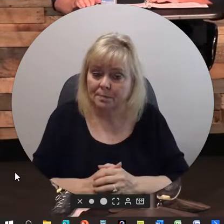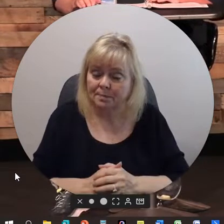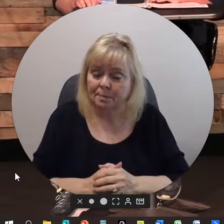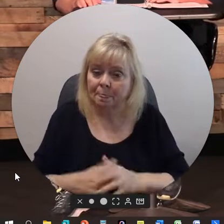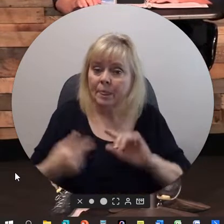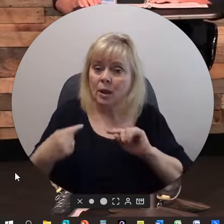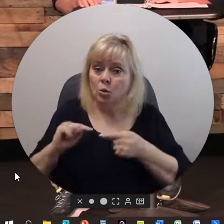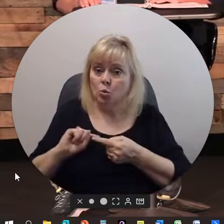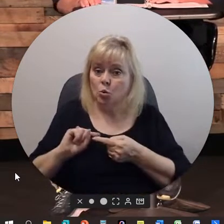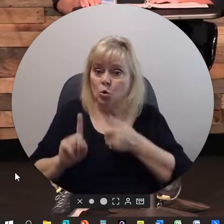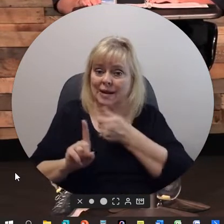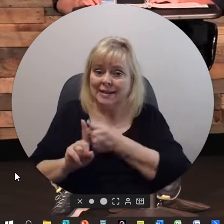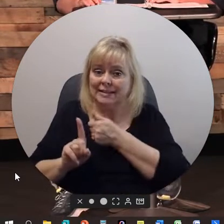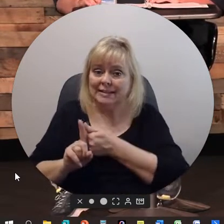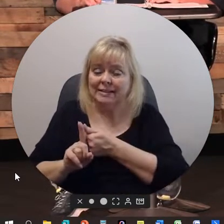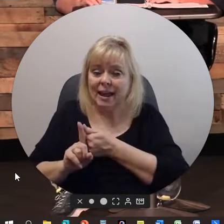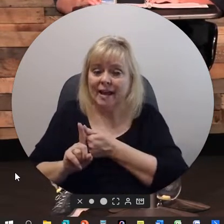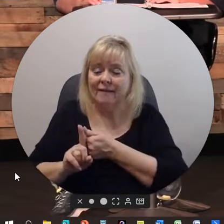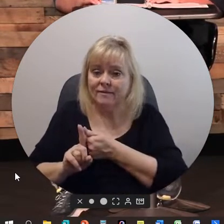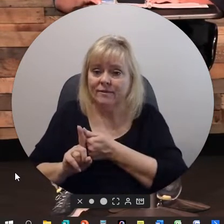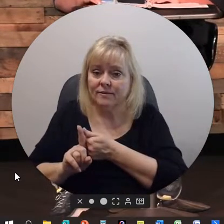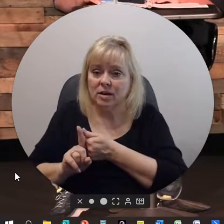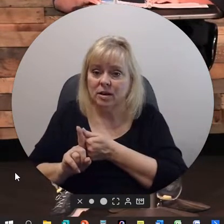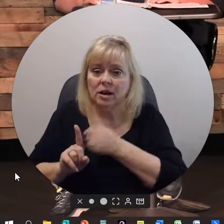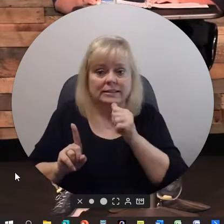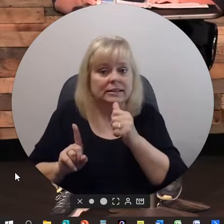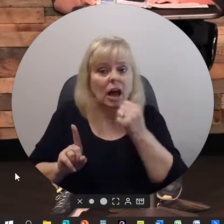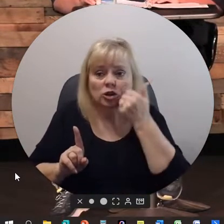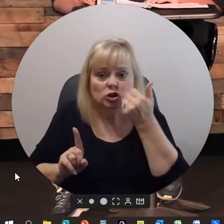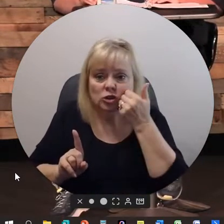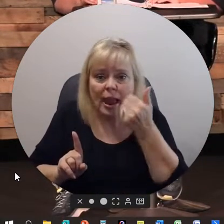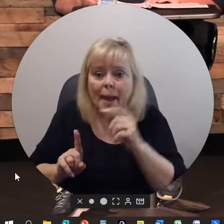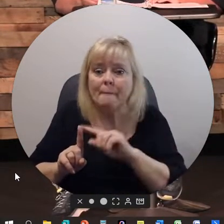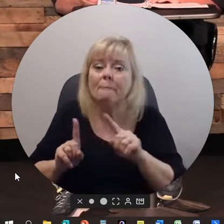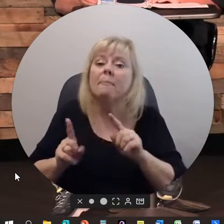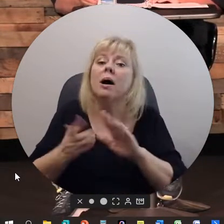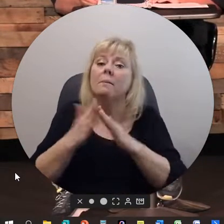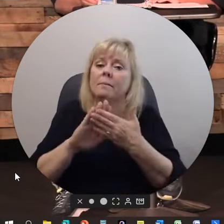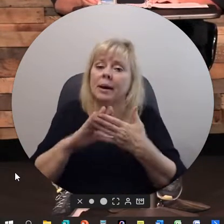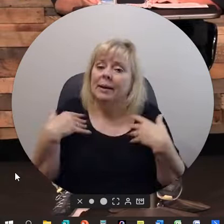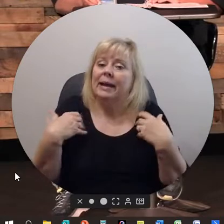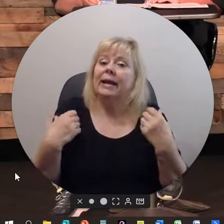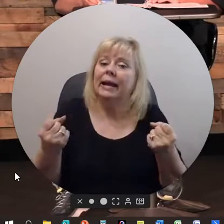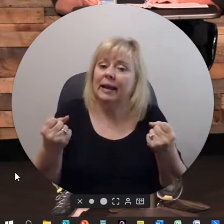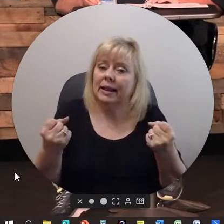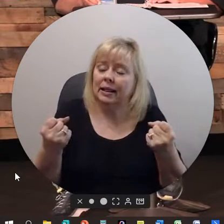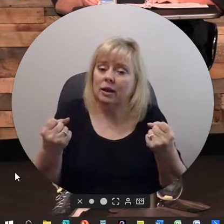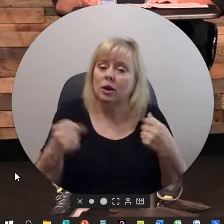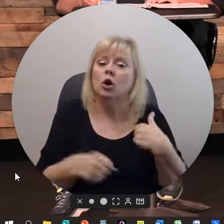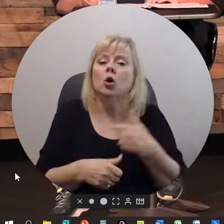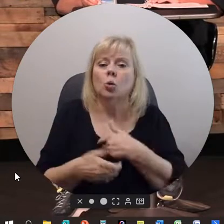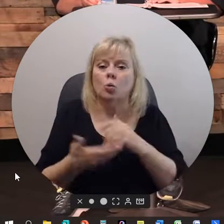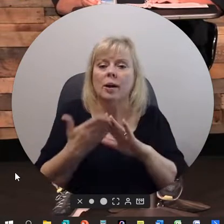shame and become a source of healing, we have become wounded healers.